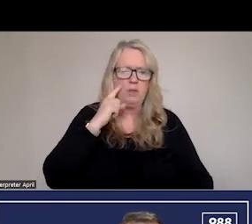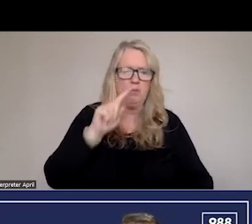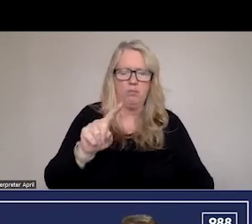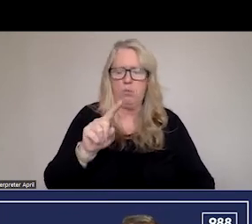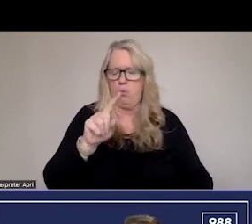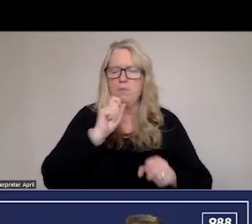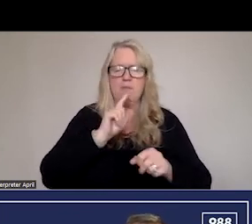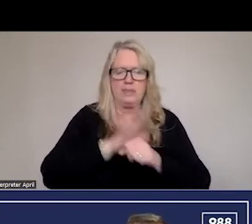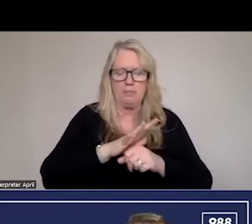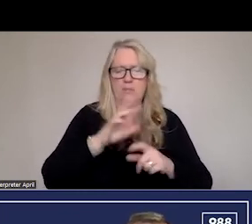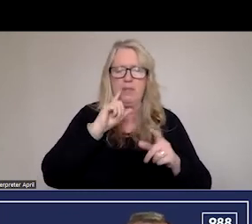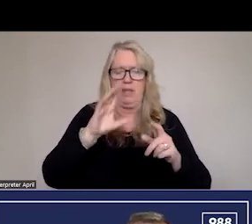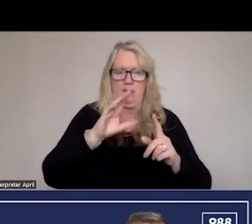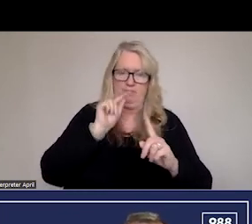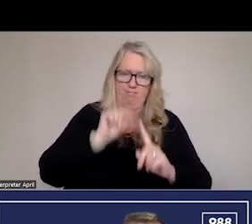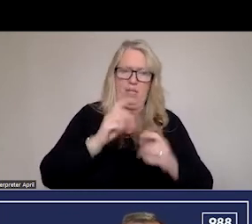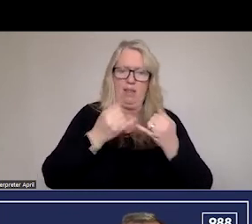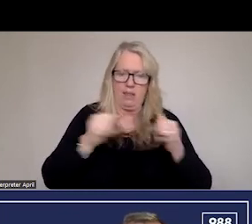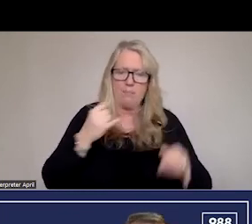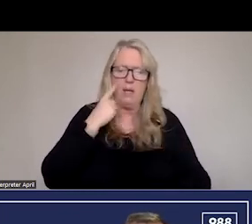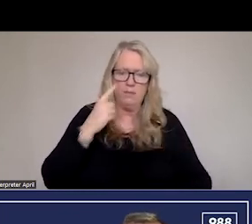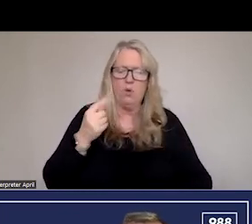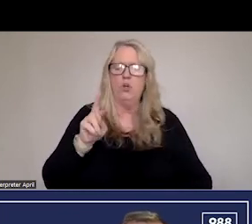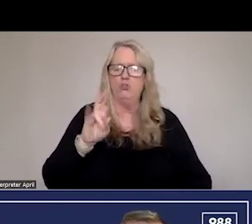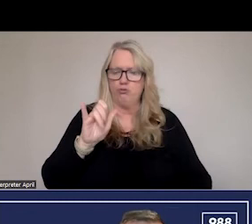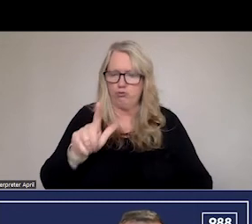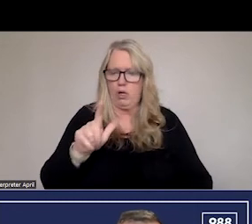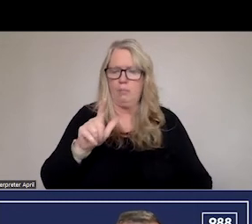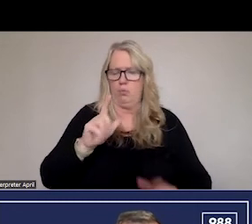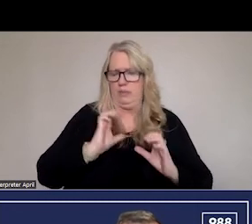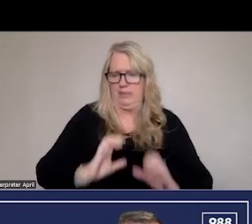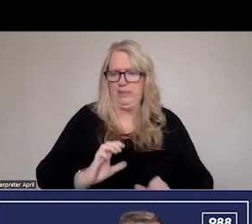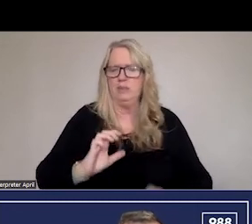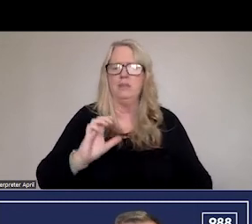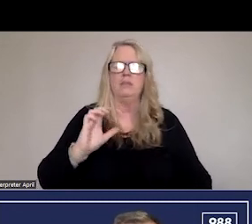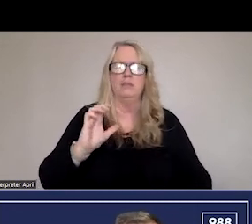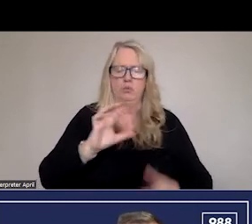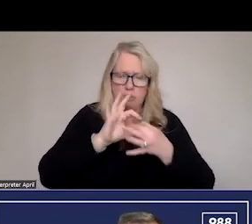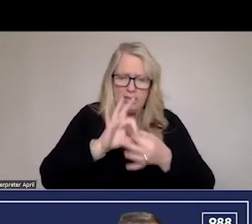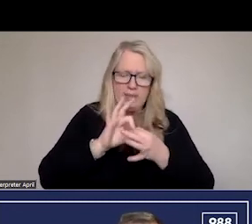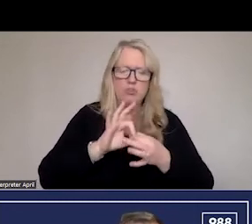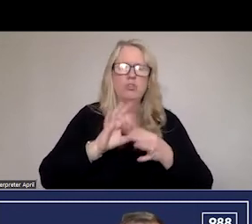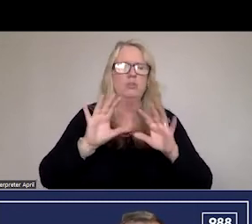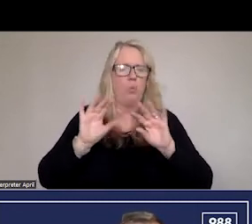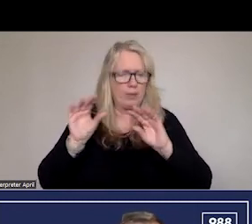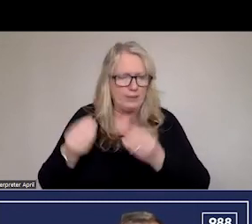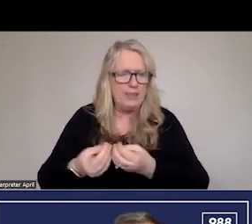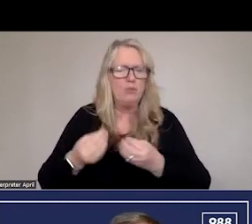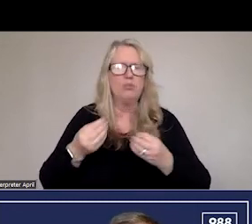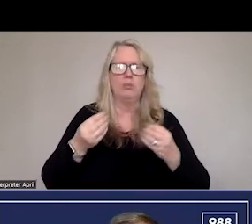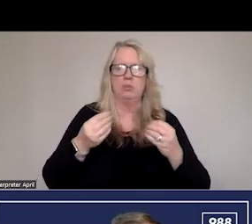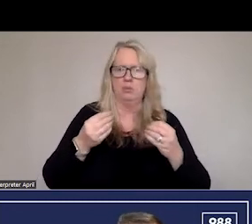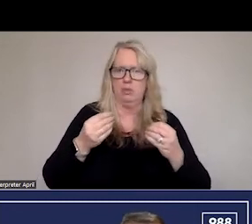dedicated line for tribal citizens, tribal nations, tribal organizations went